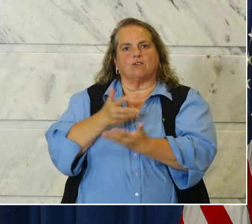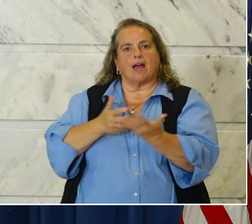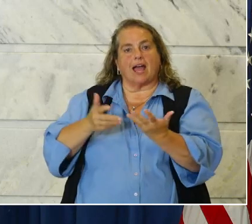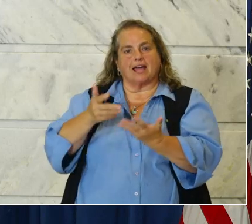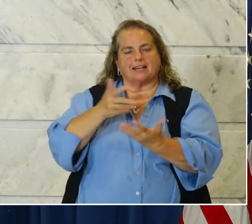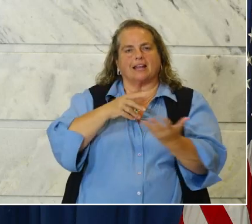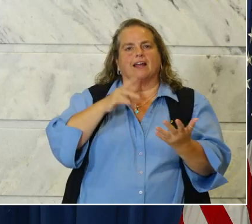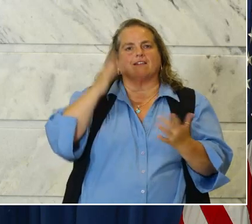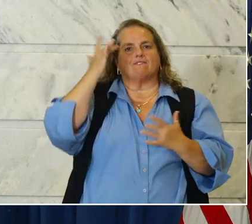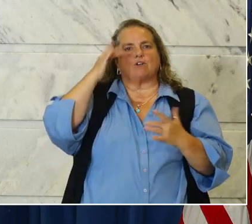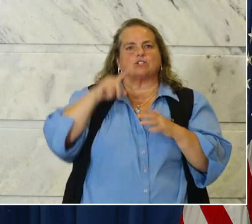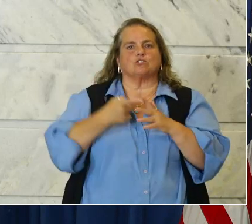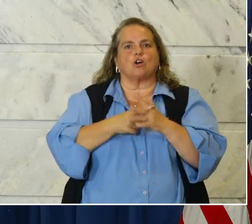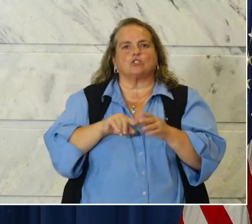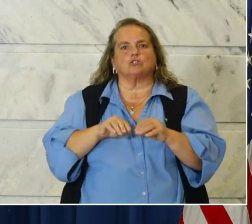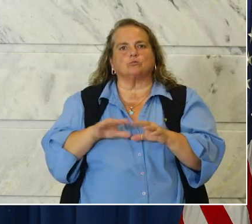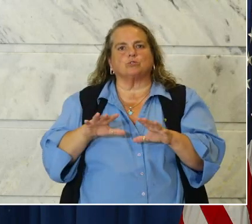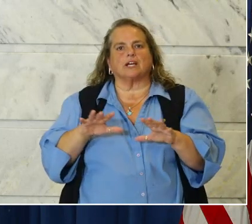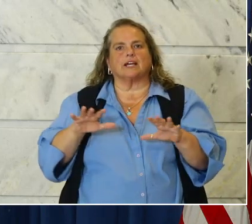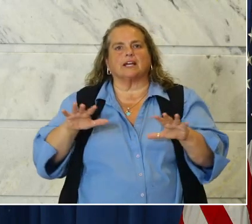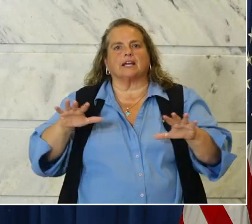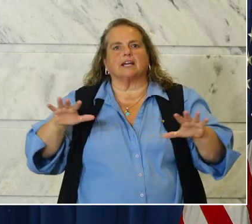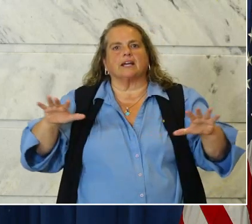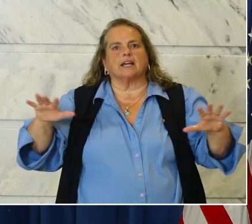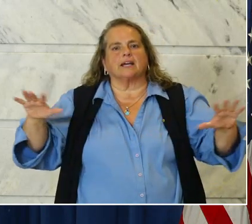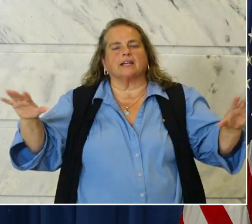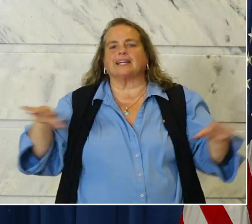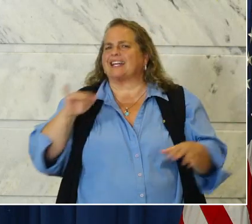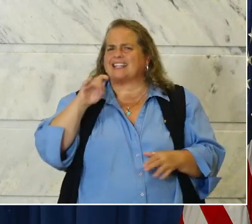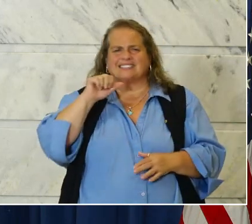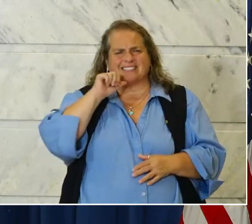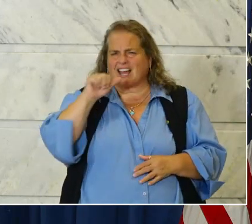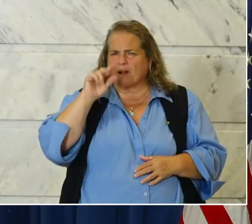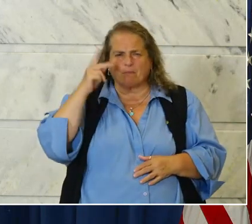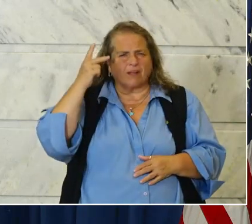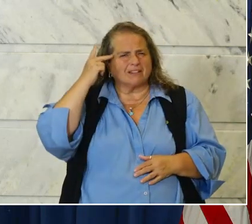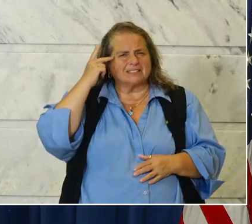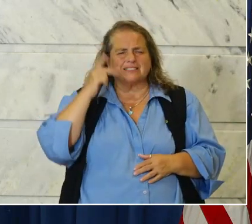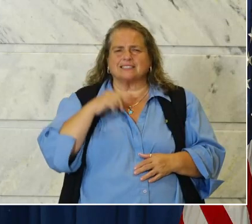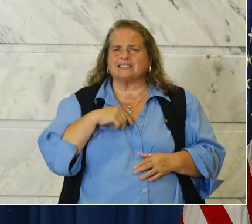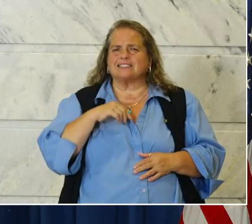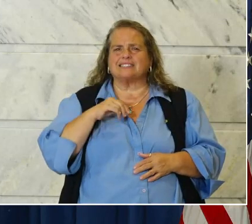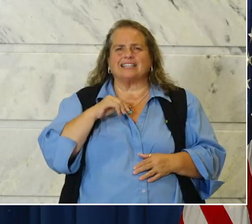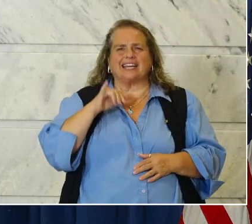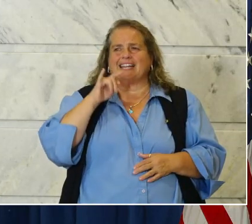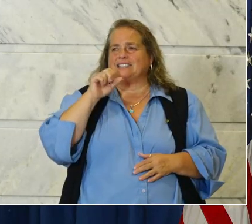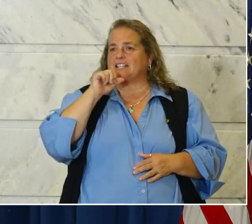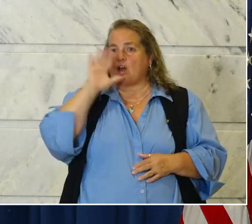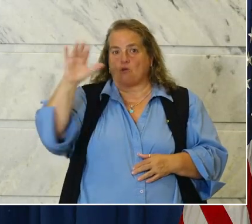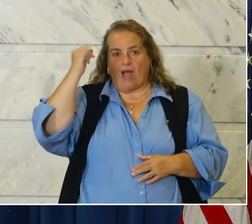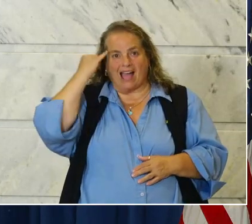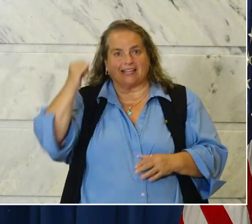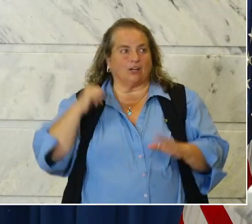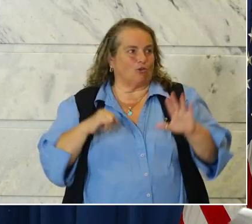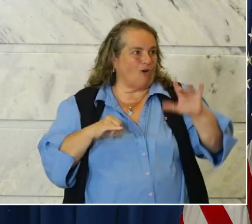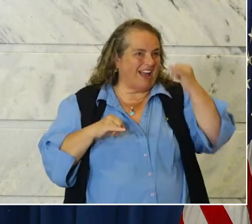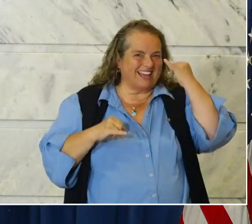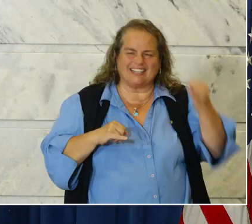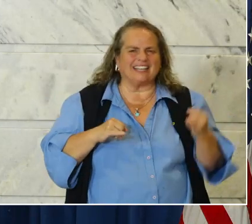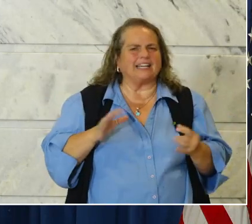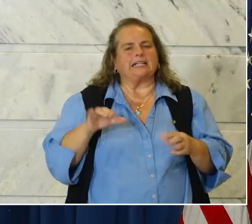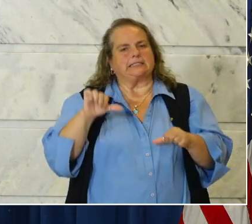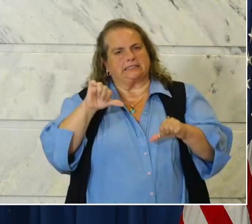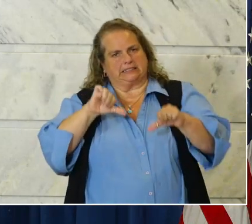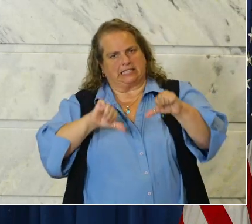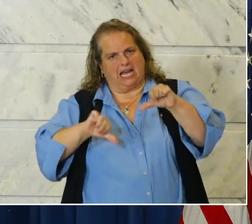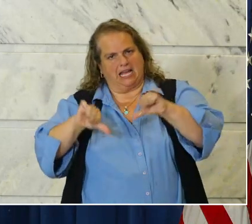spreads. So one, it's not politics, it's not ideology. This is just science. When we come together, we spread the